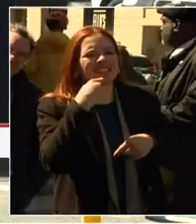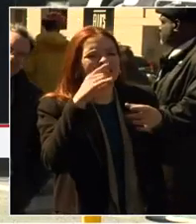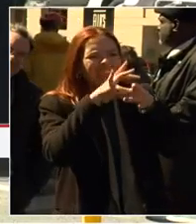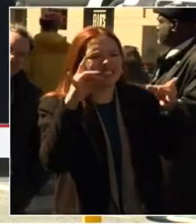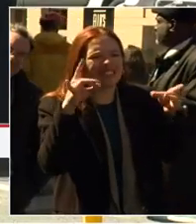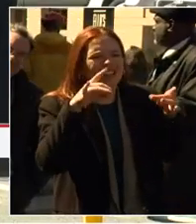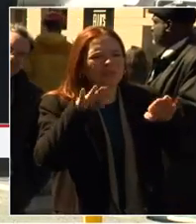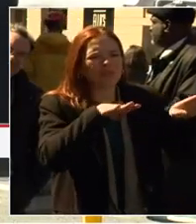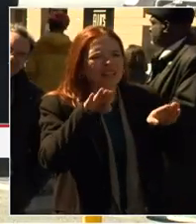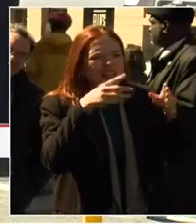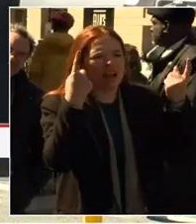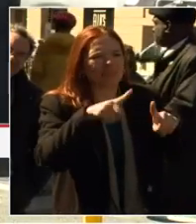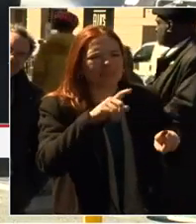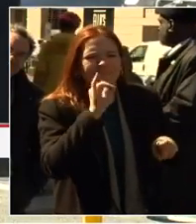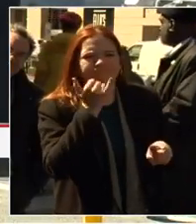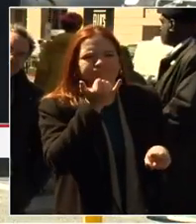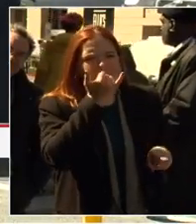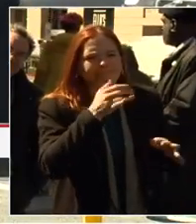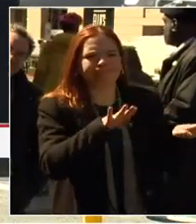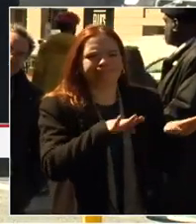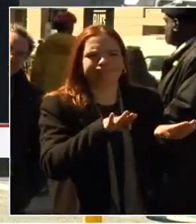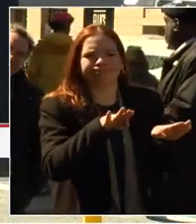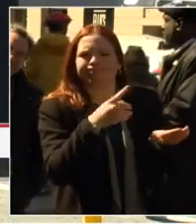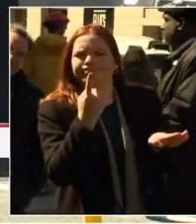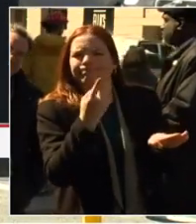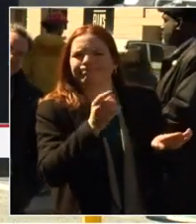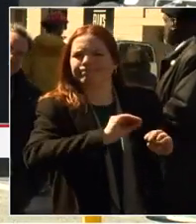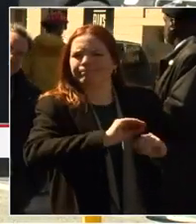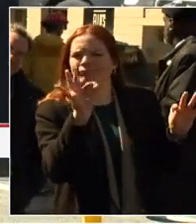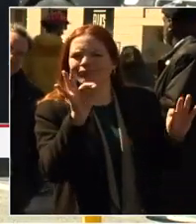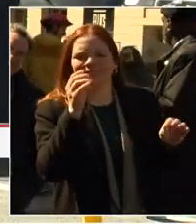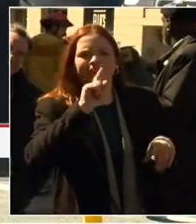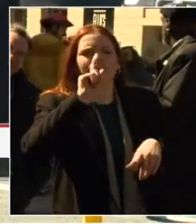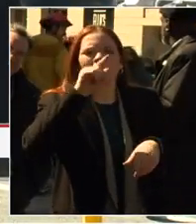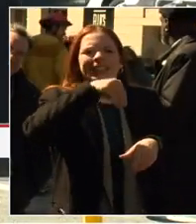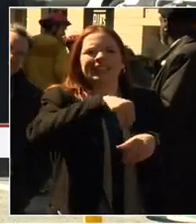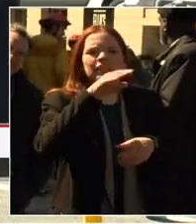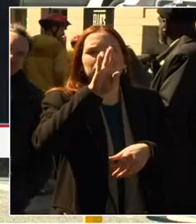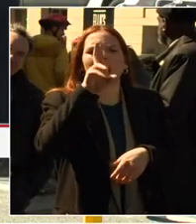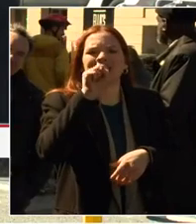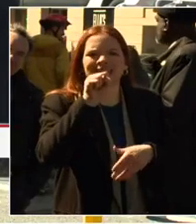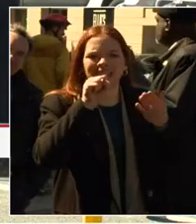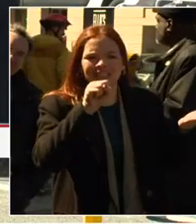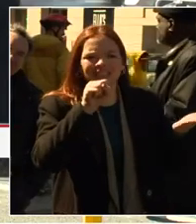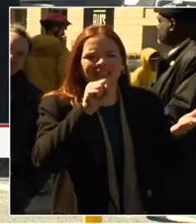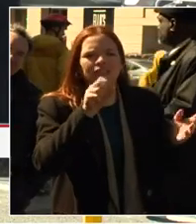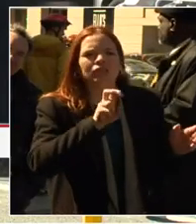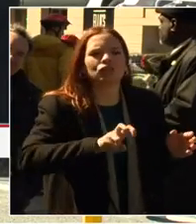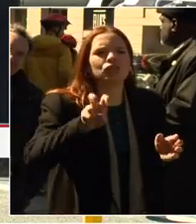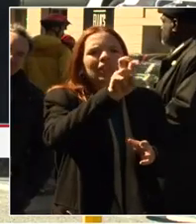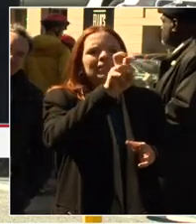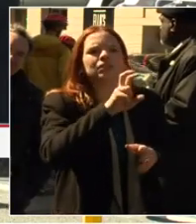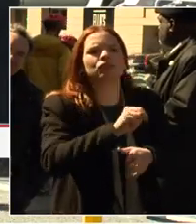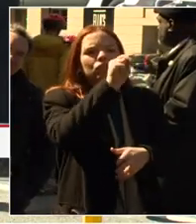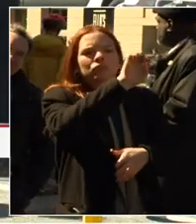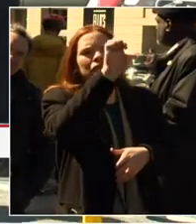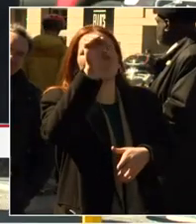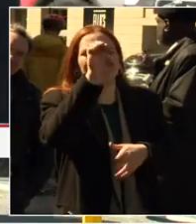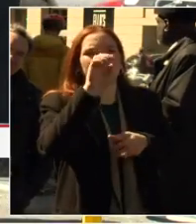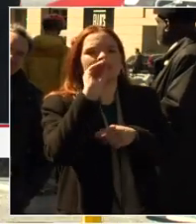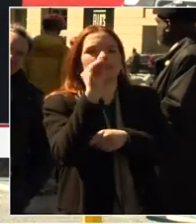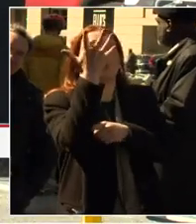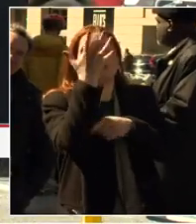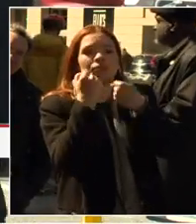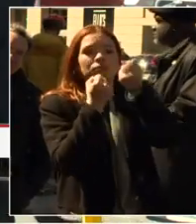this bus city initiative to travel the Northeast to support the Cherry Blossom Festival. Is